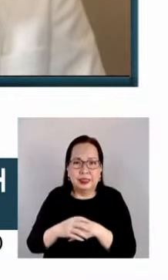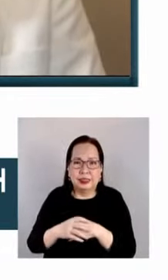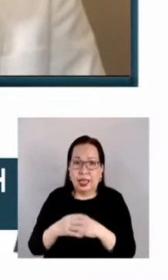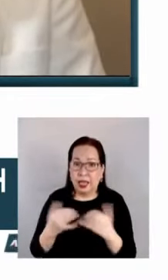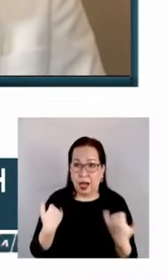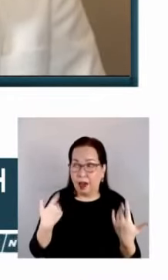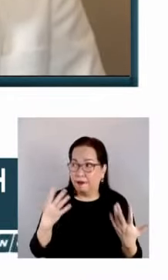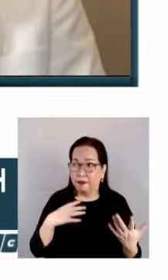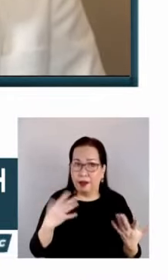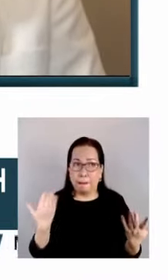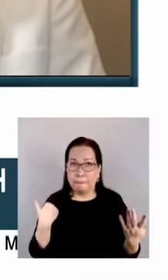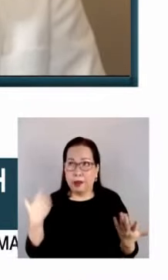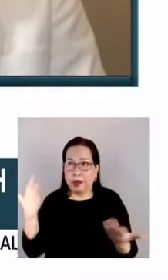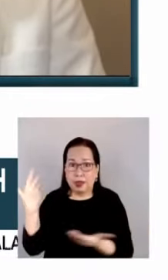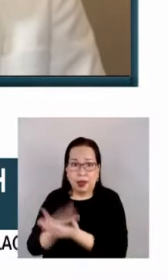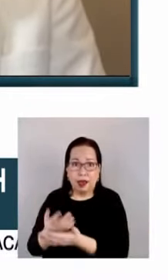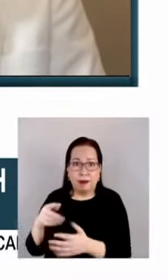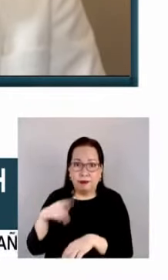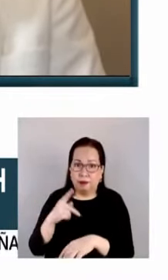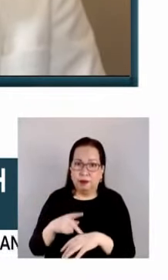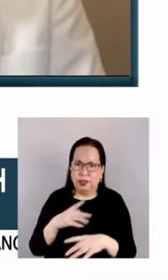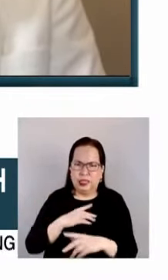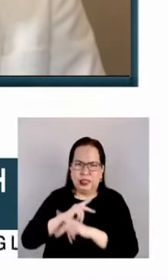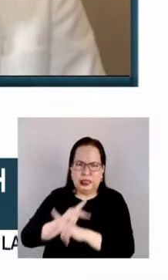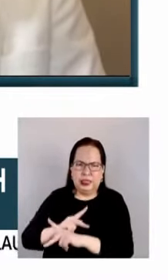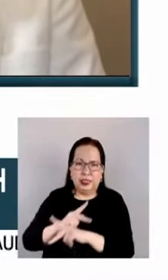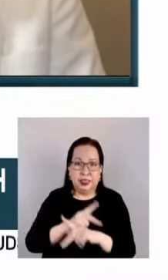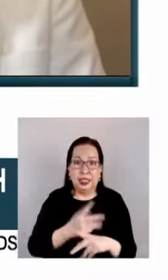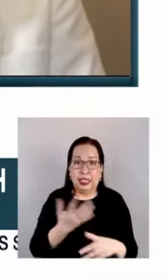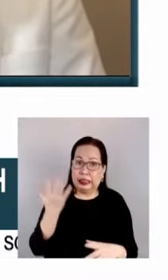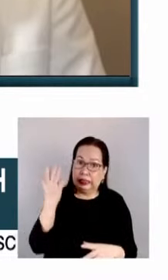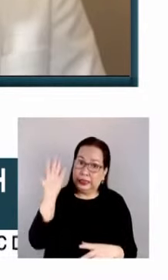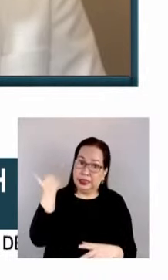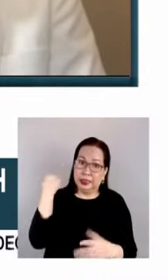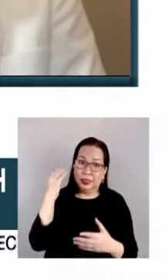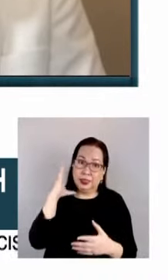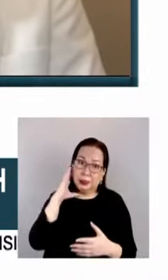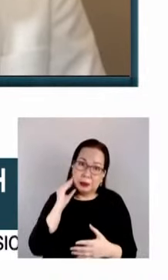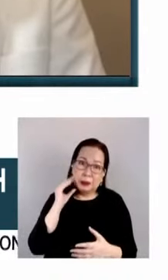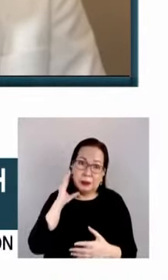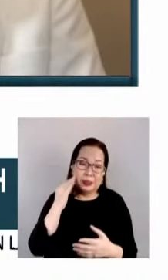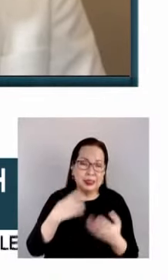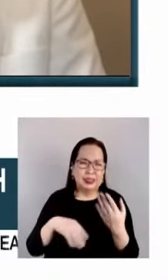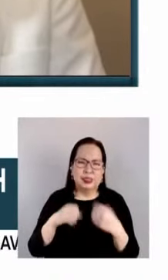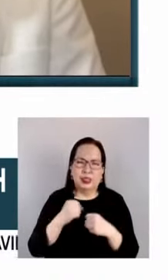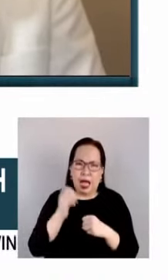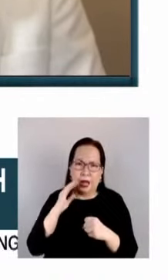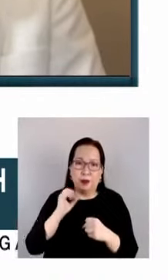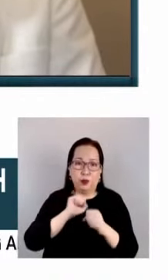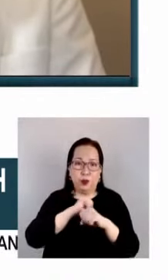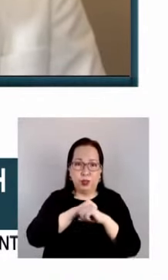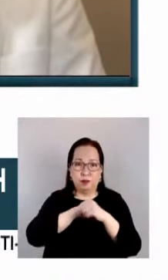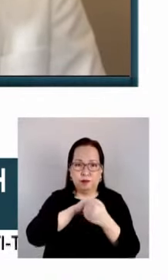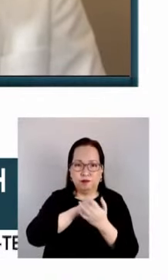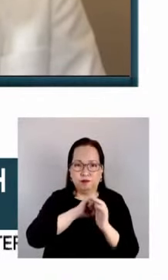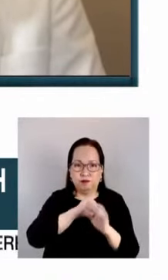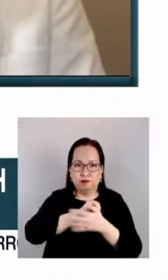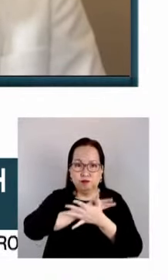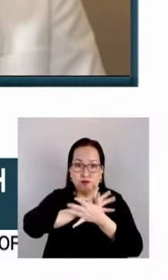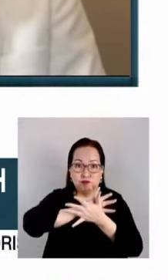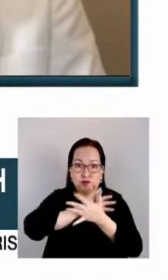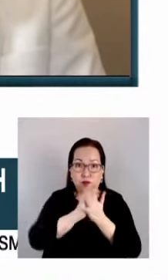this sub-variants, because past experience has taught us that with Omicron, it was able